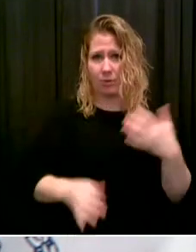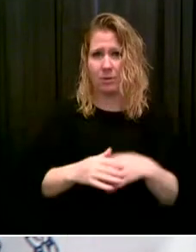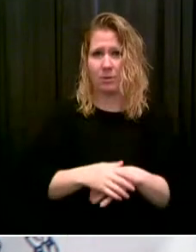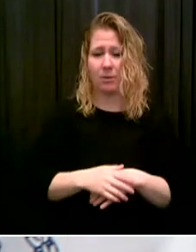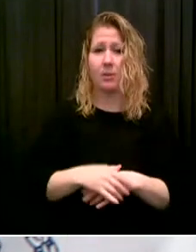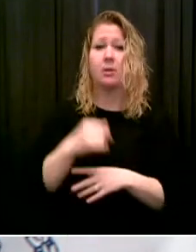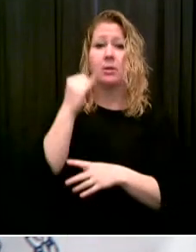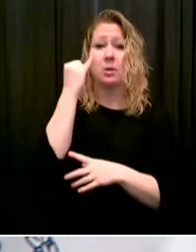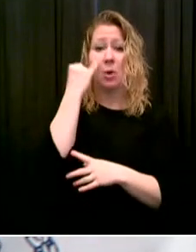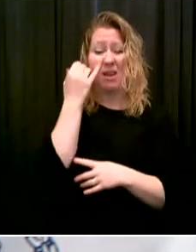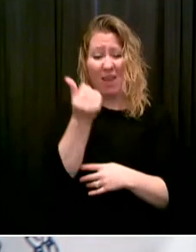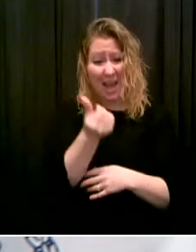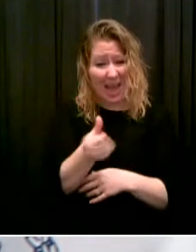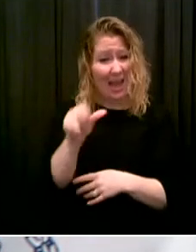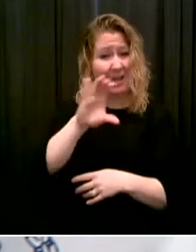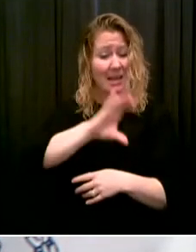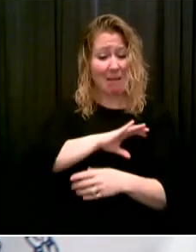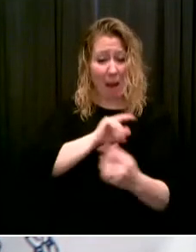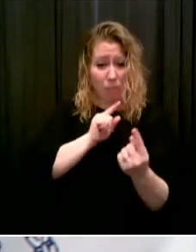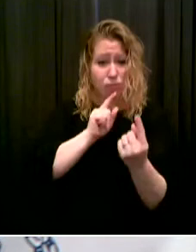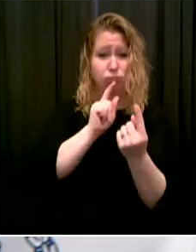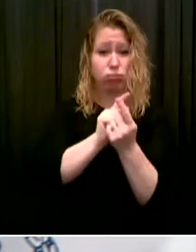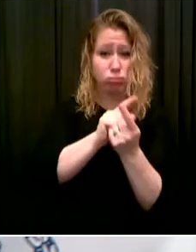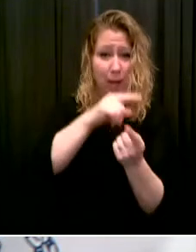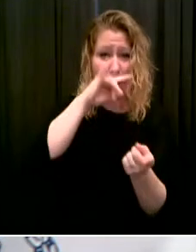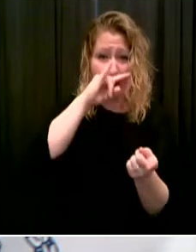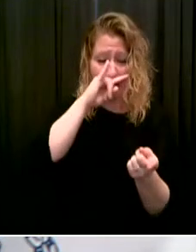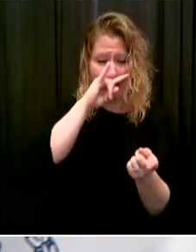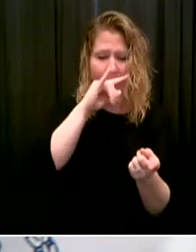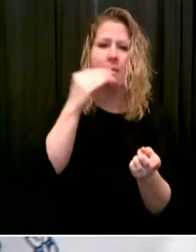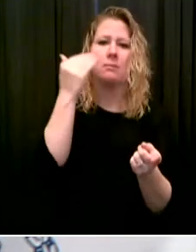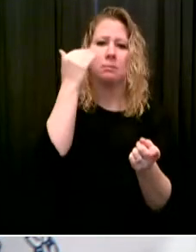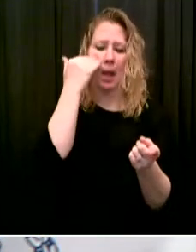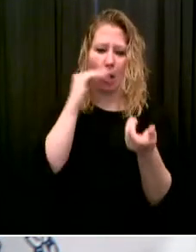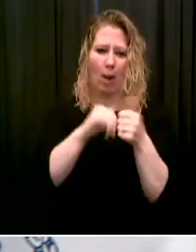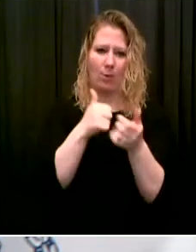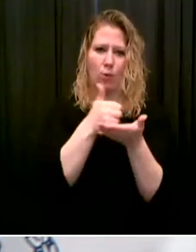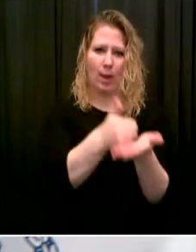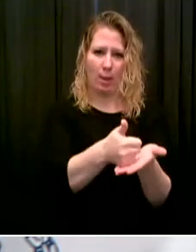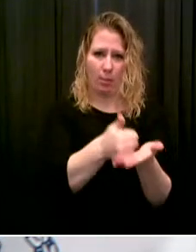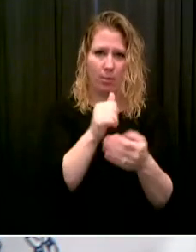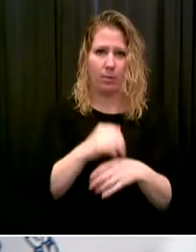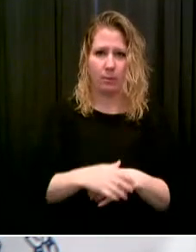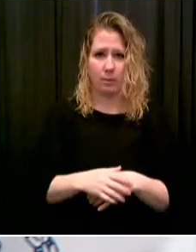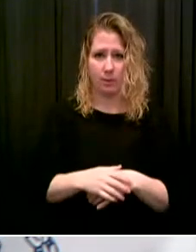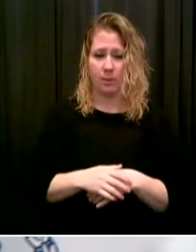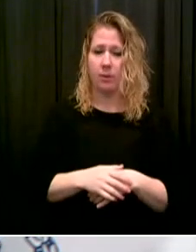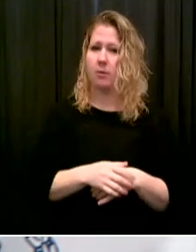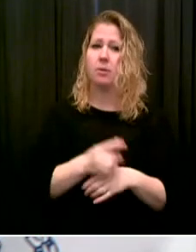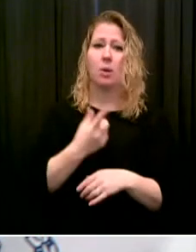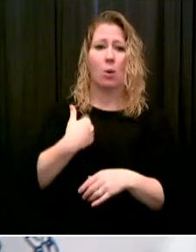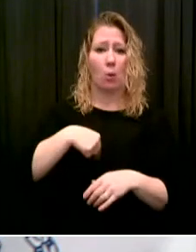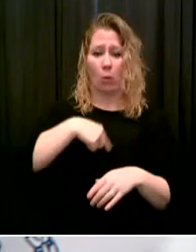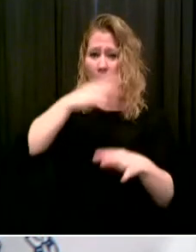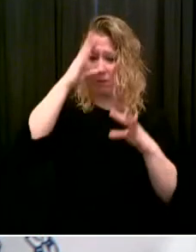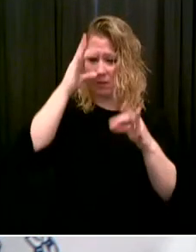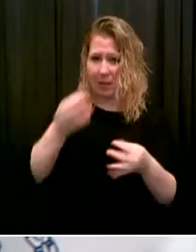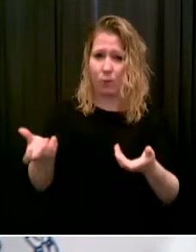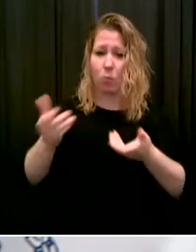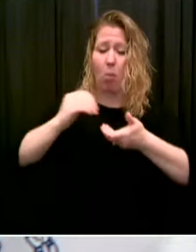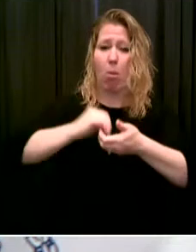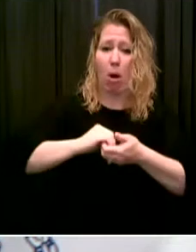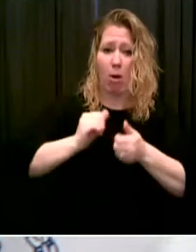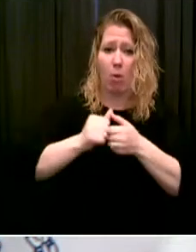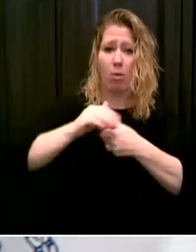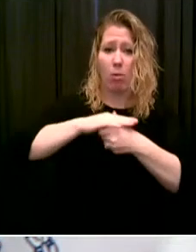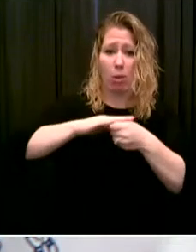we've historically done a lot to help kids, but we're doing more than ever. We're partnering more than ever with local community groups,